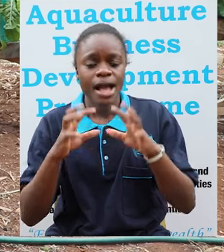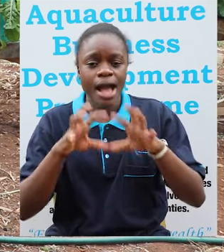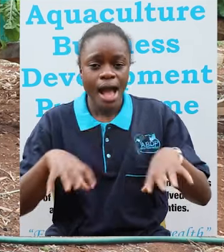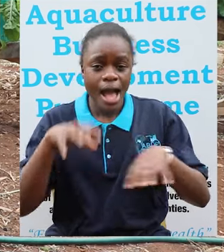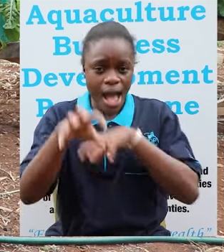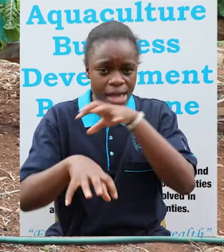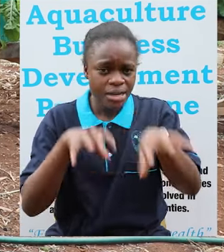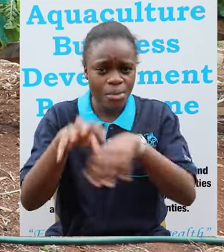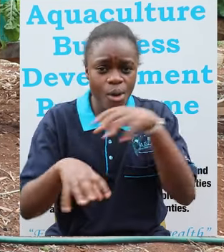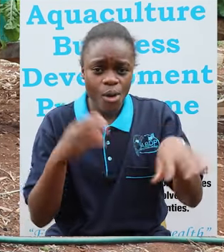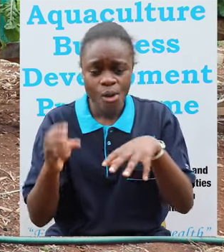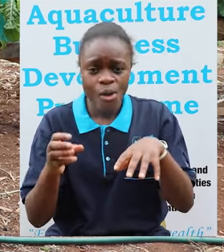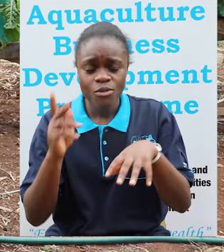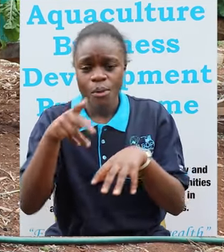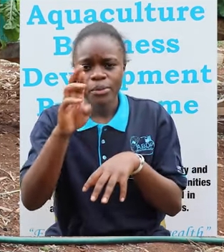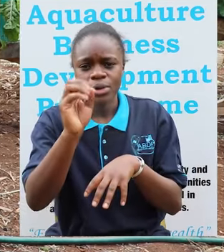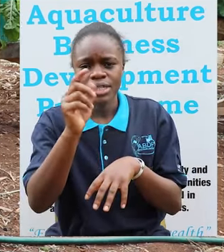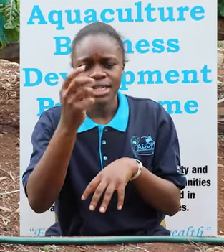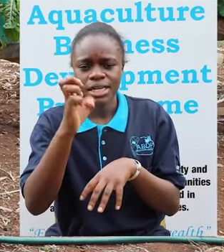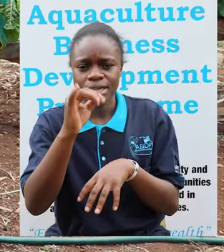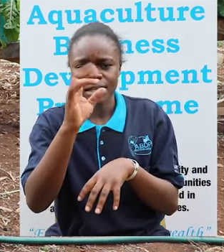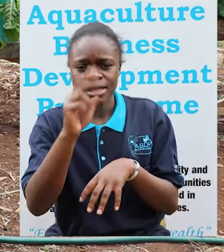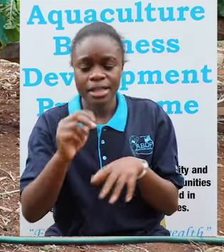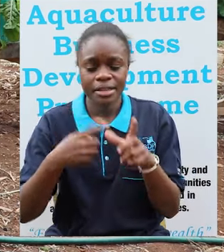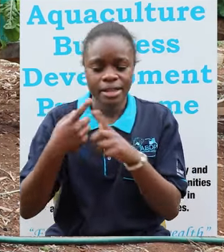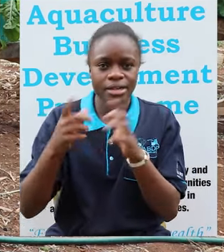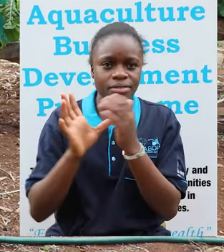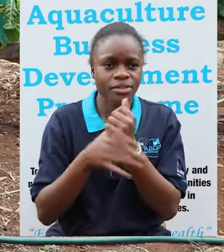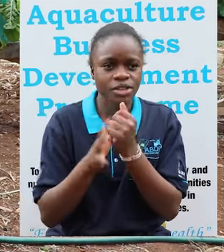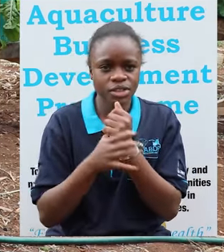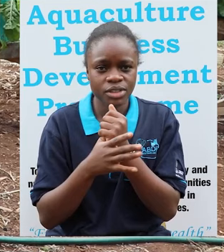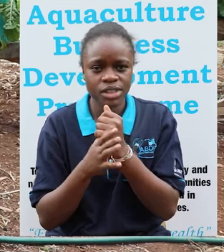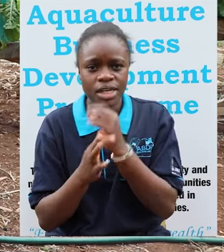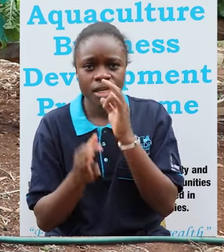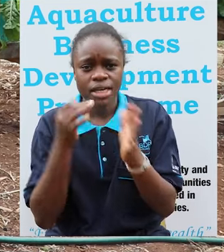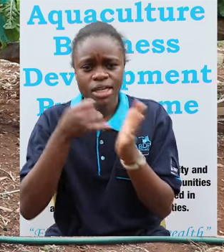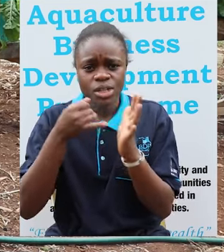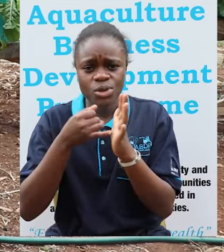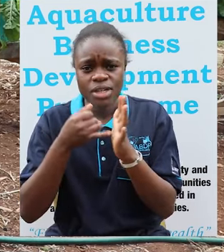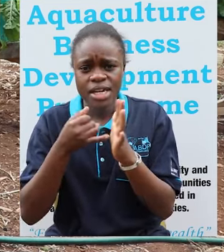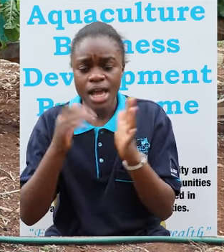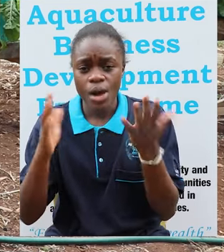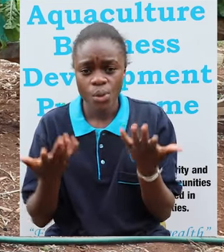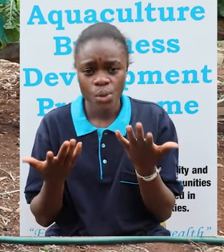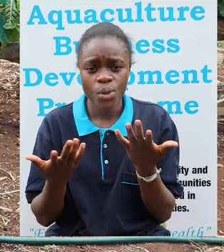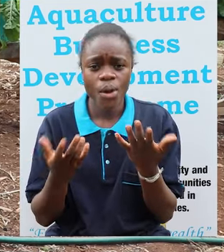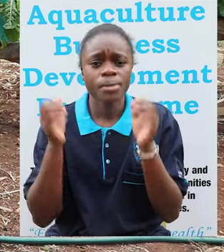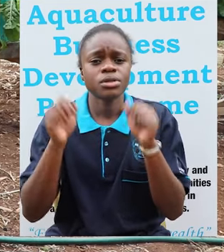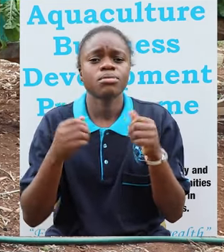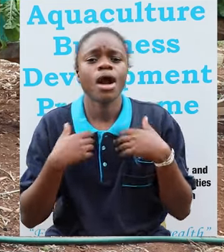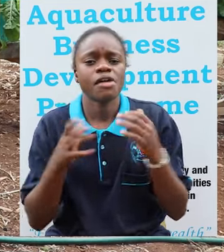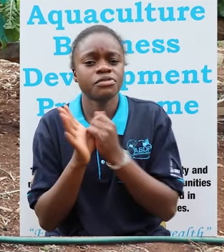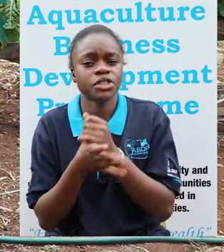animals for protein, and then fish. Integrated in the sense that the water that is used for